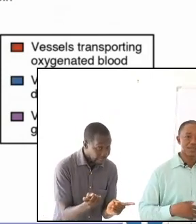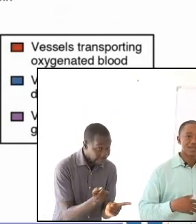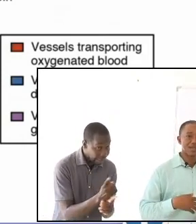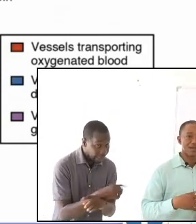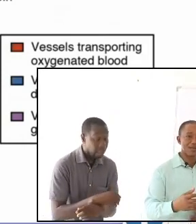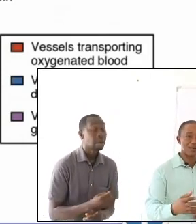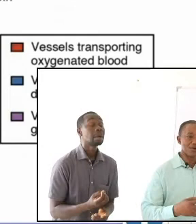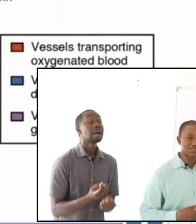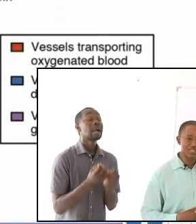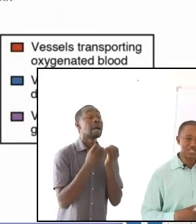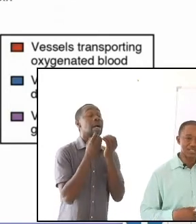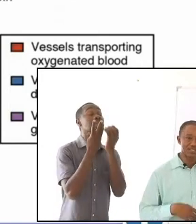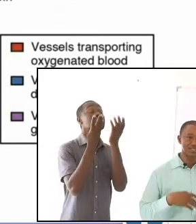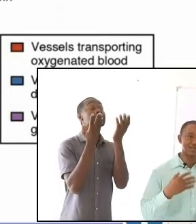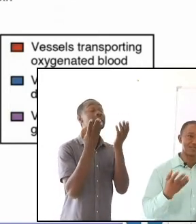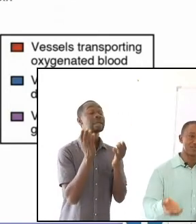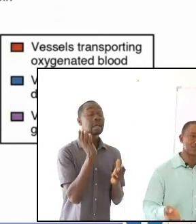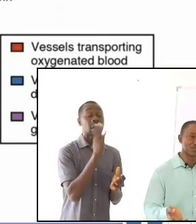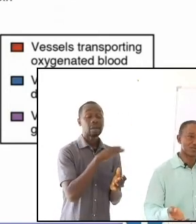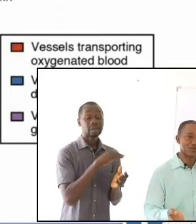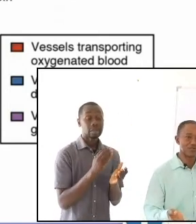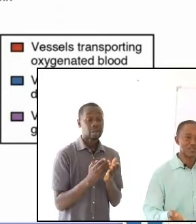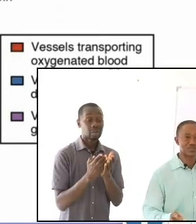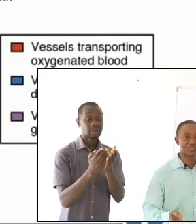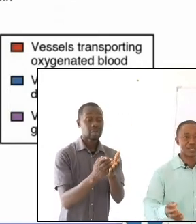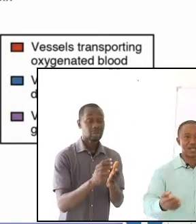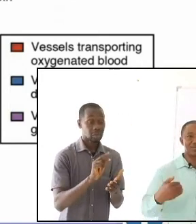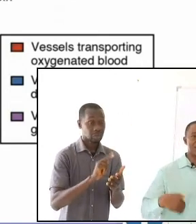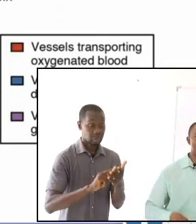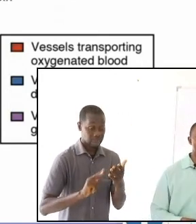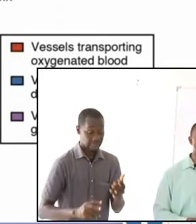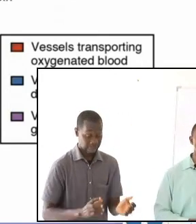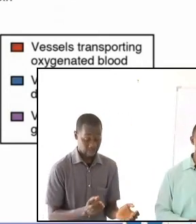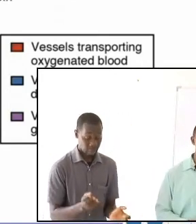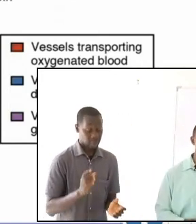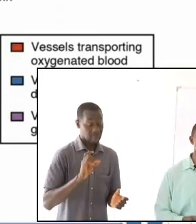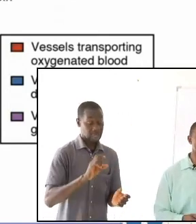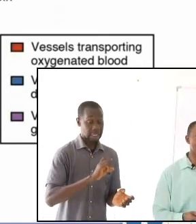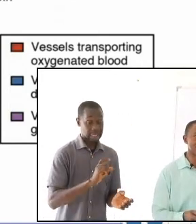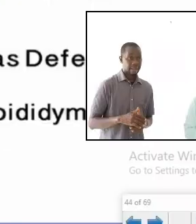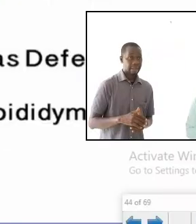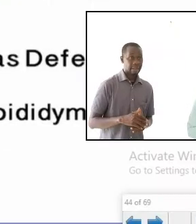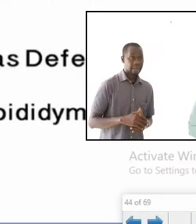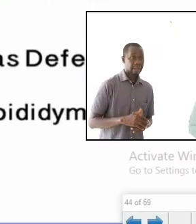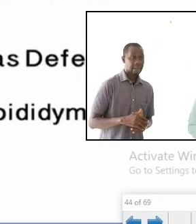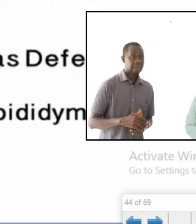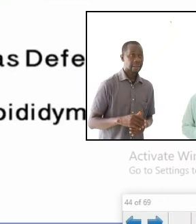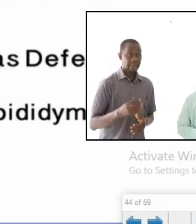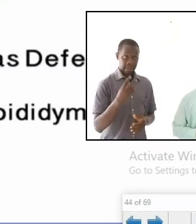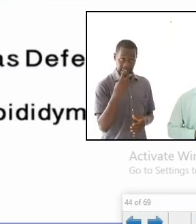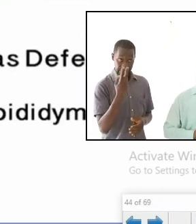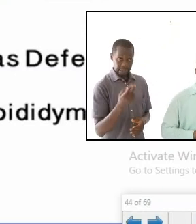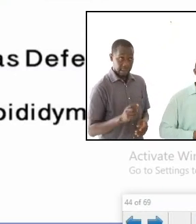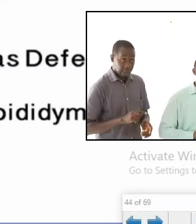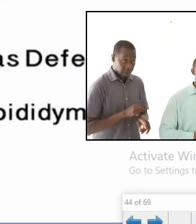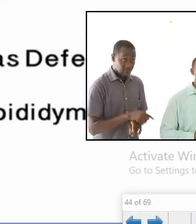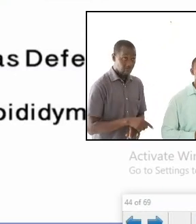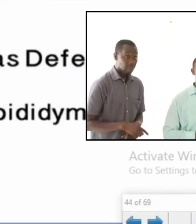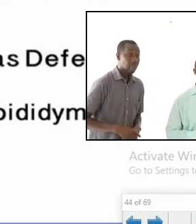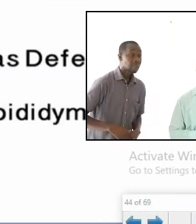where oxygen is given to the blood vessels and carbon dioxide is collected. Okay, let's look at the